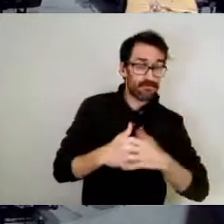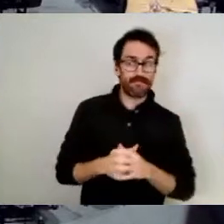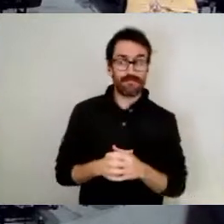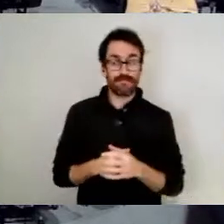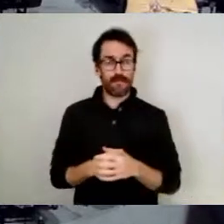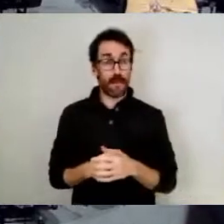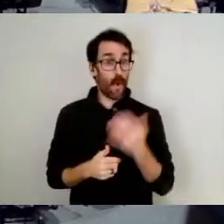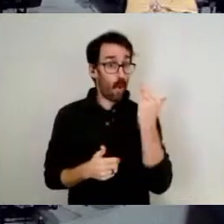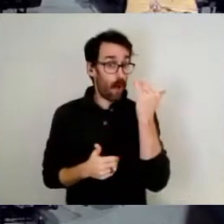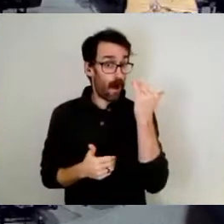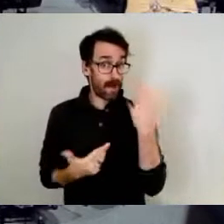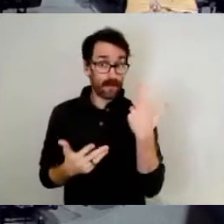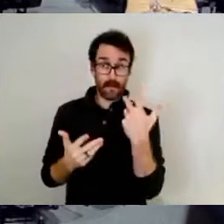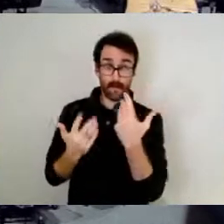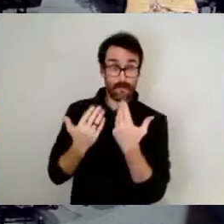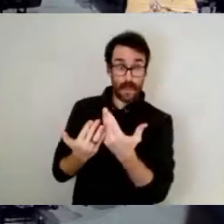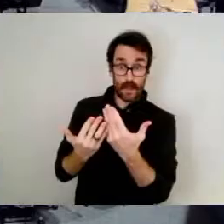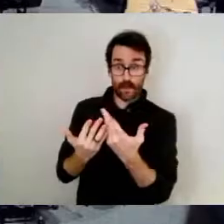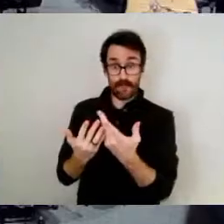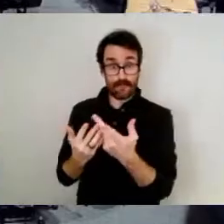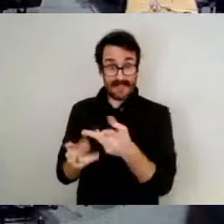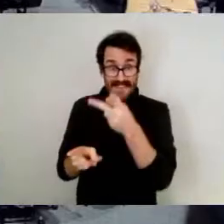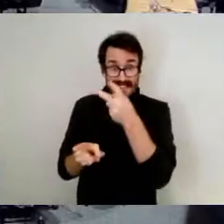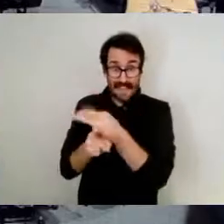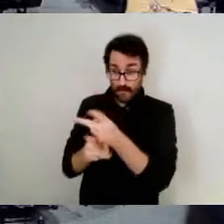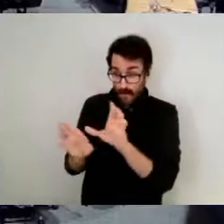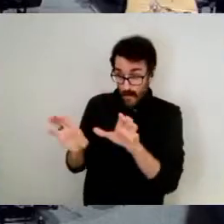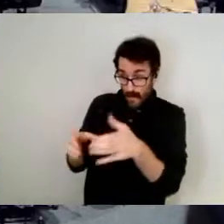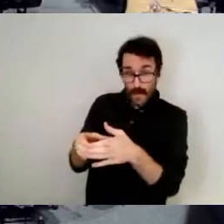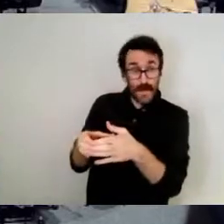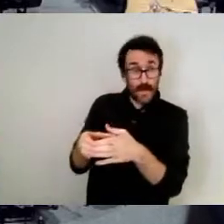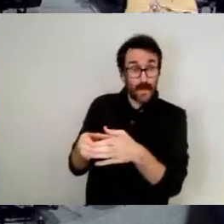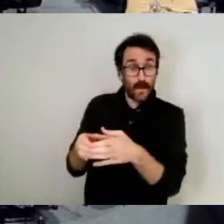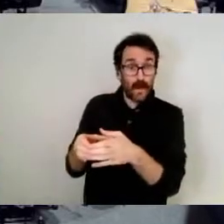that? Fortunately, this fire that they tried to start